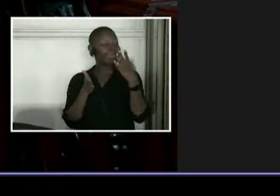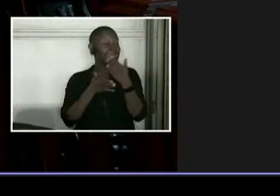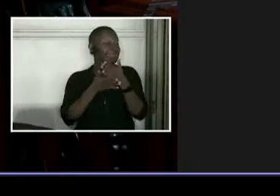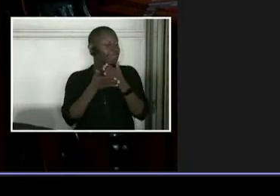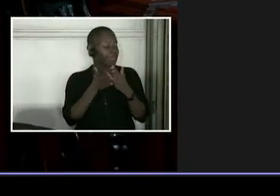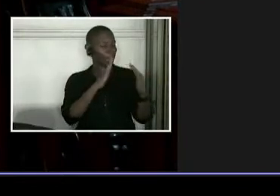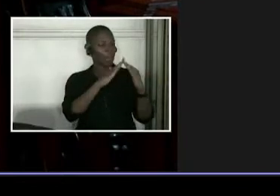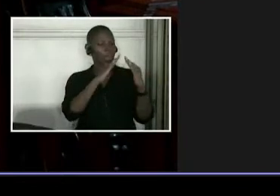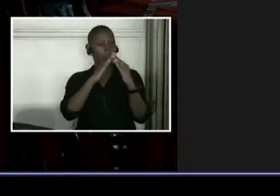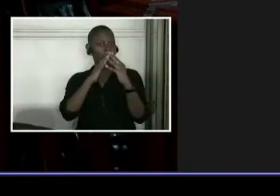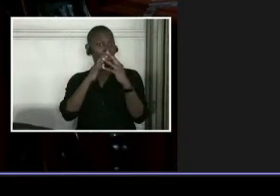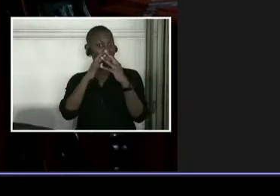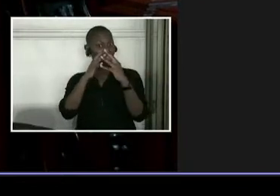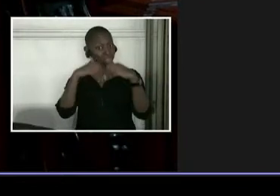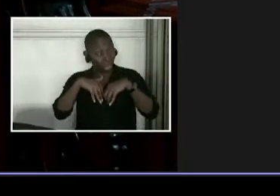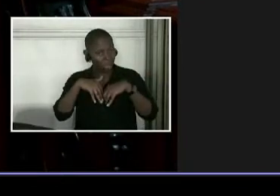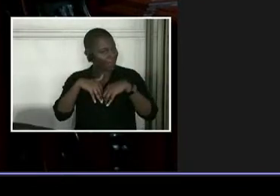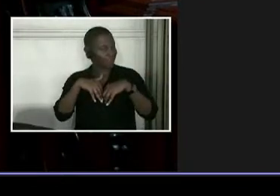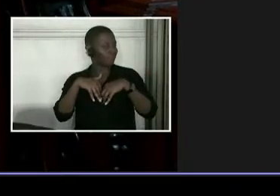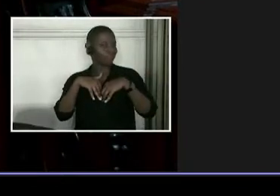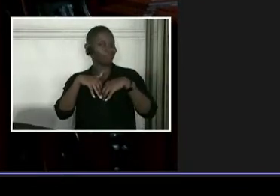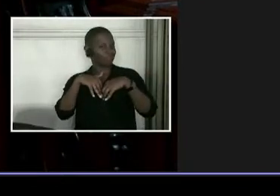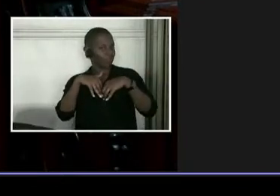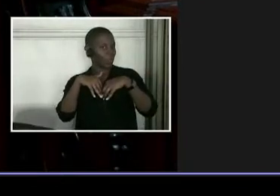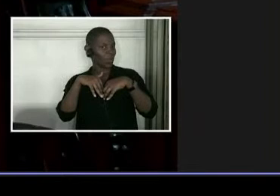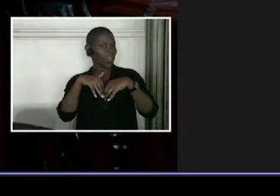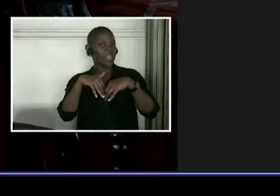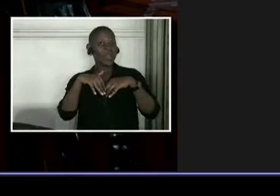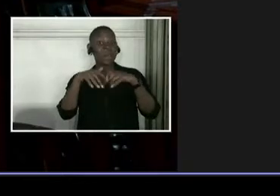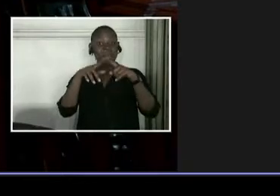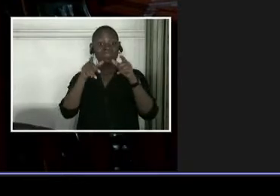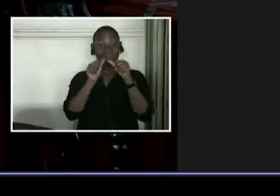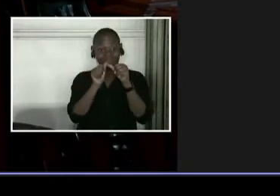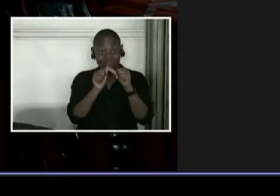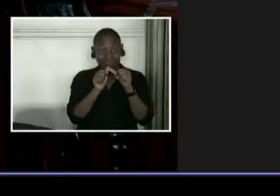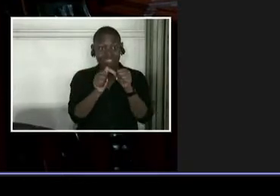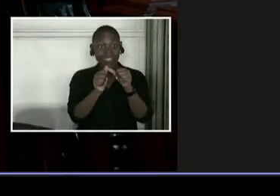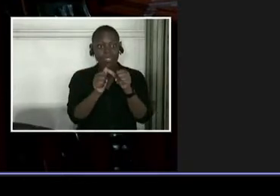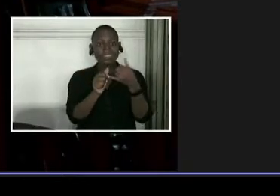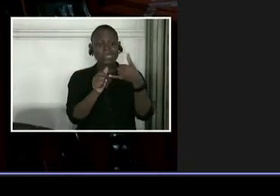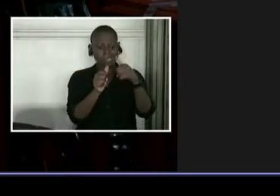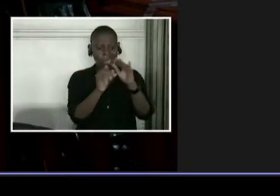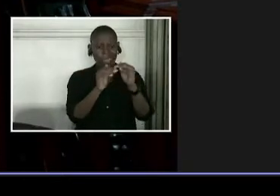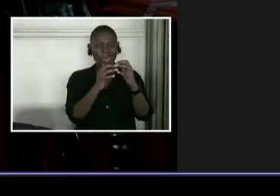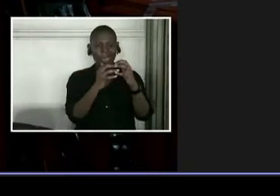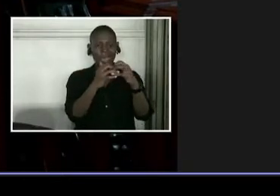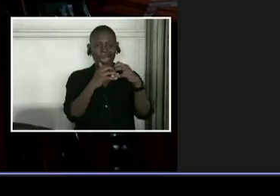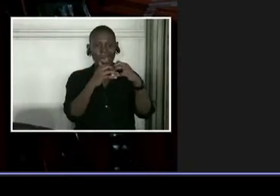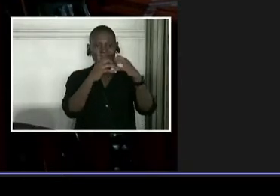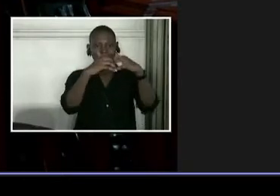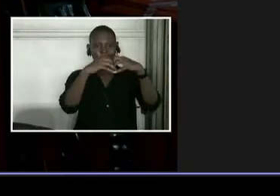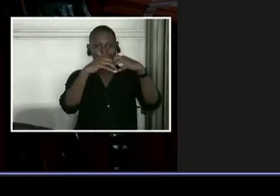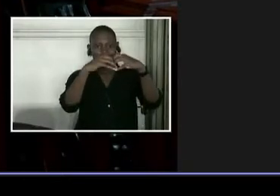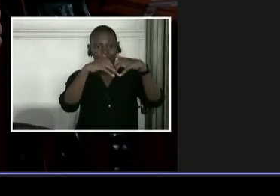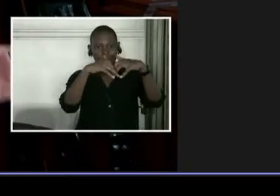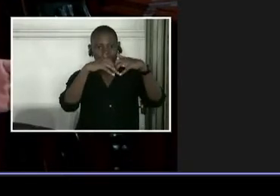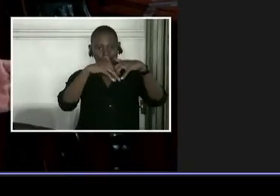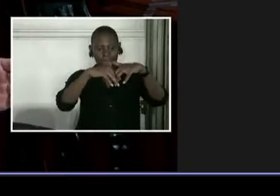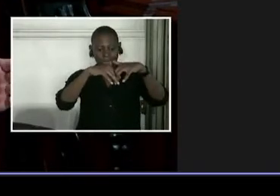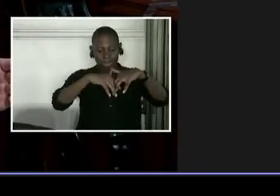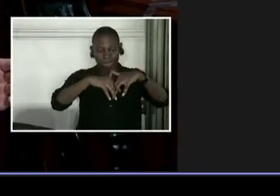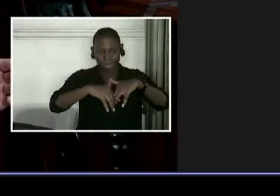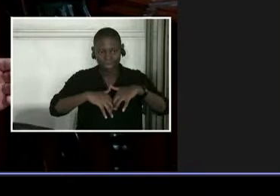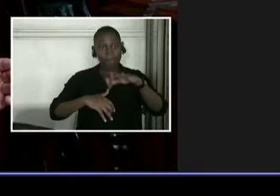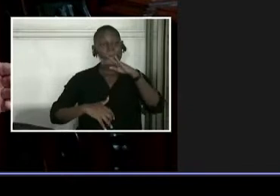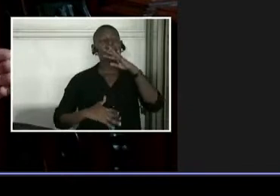didn't collapse when the disaster struck, but they will continue collapsing even now. It's a moving target. You might have a